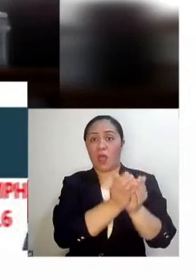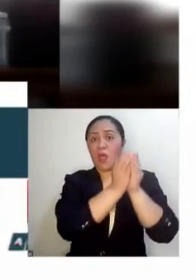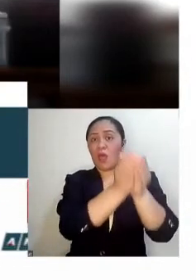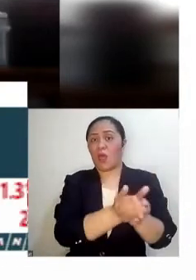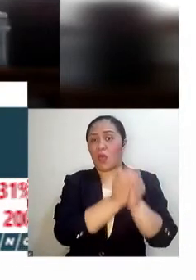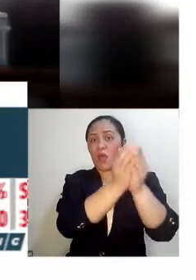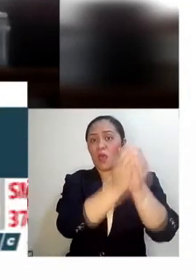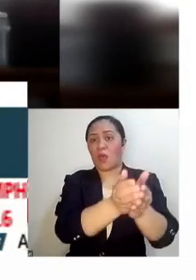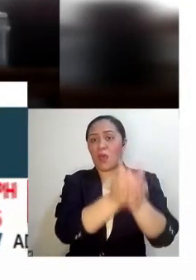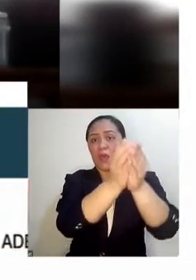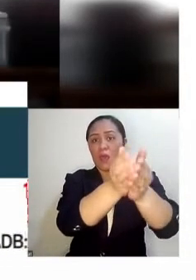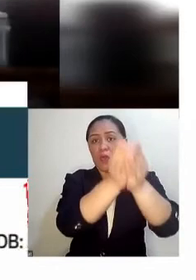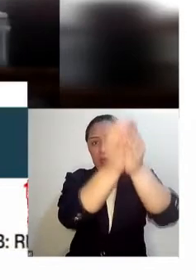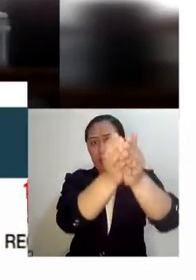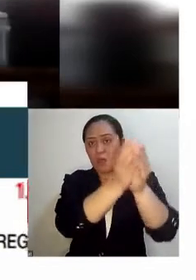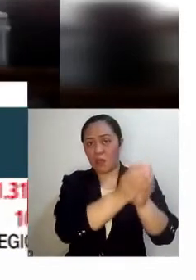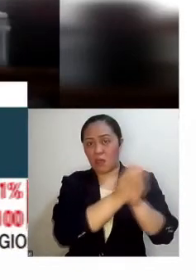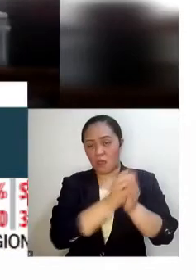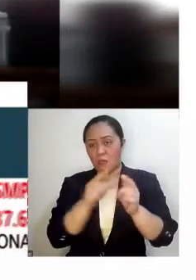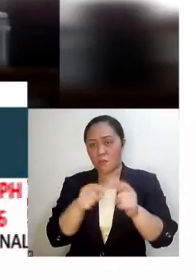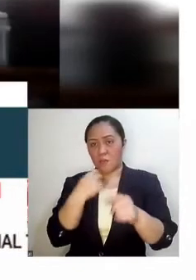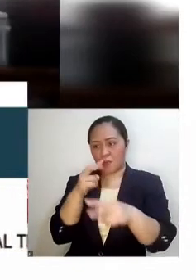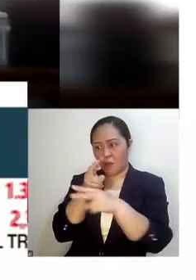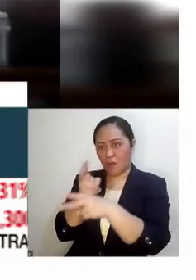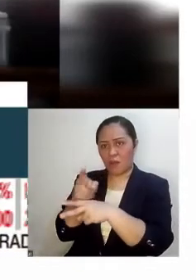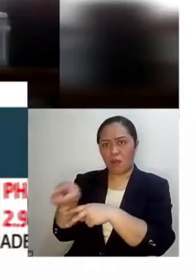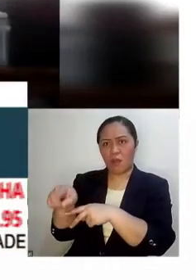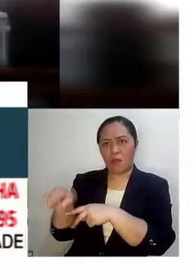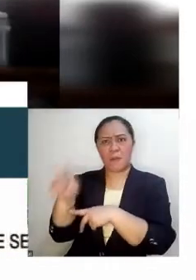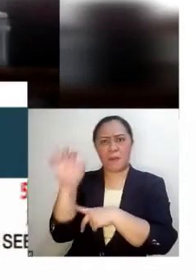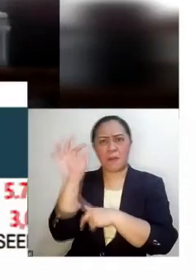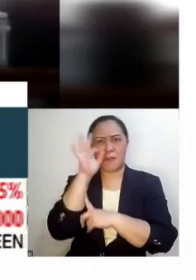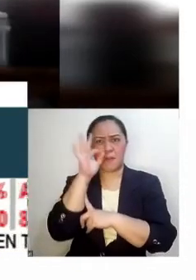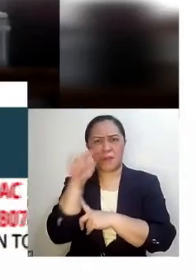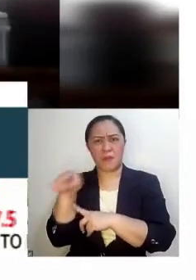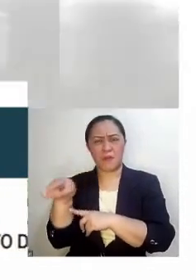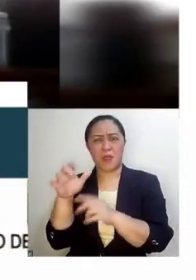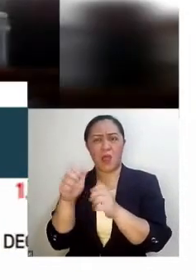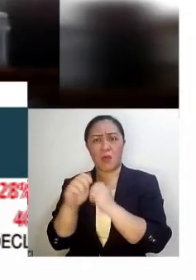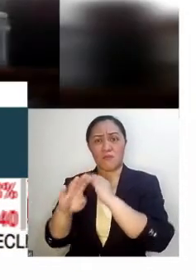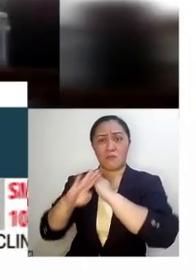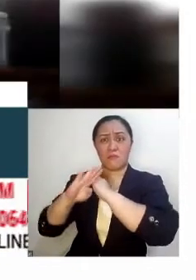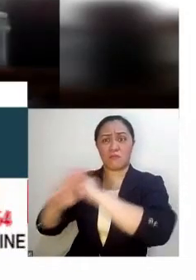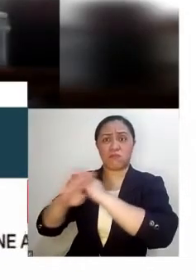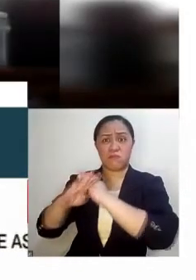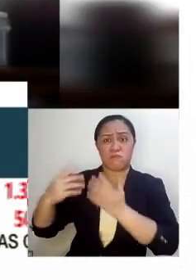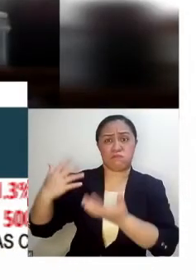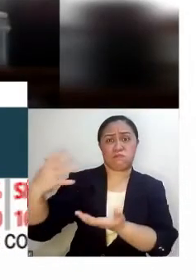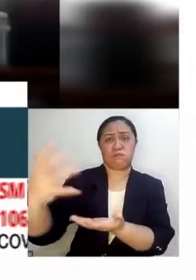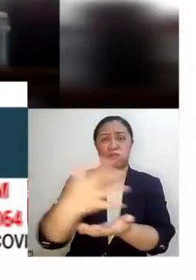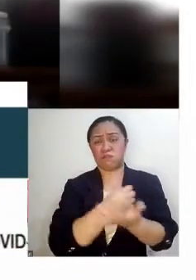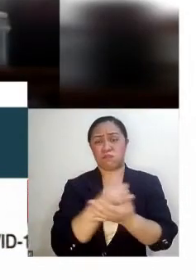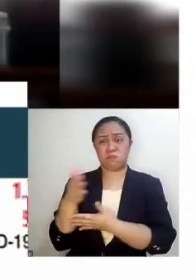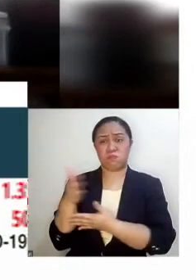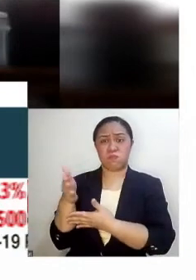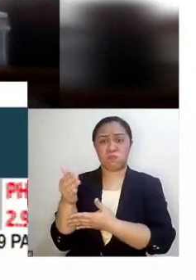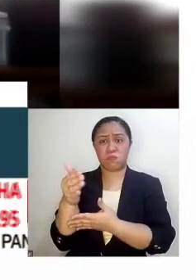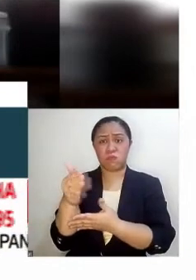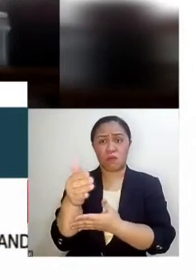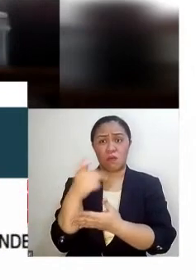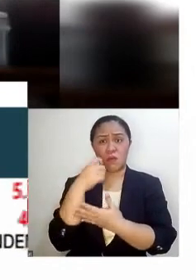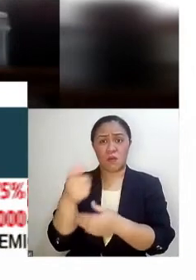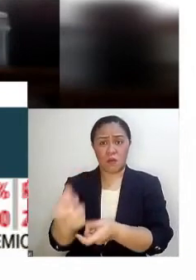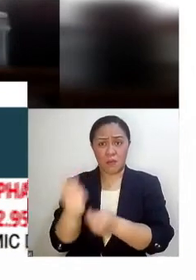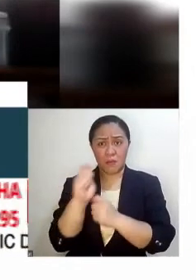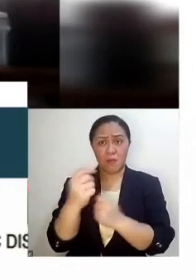Island, just to prevent our ordinary fishing folks from earning their living. And of course, their catch basically sustained the